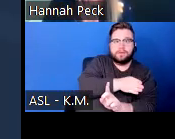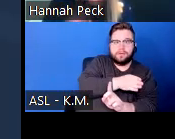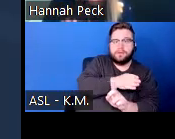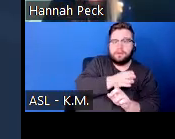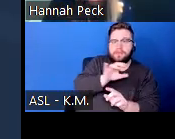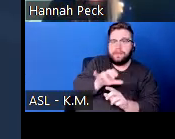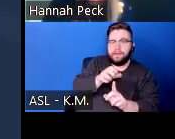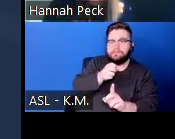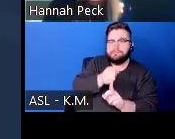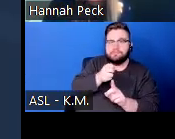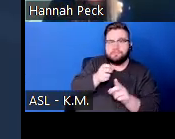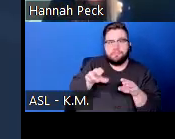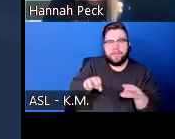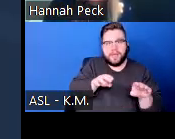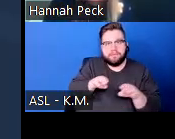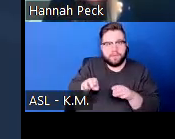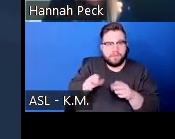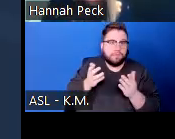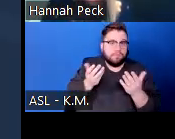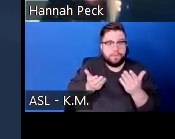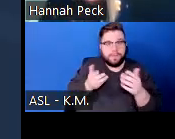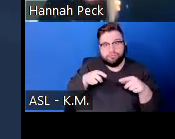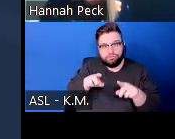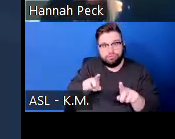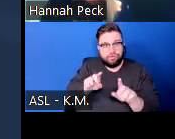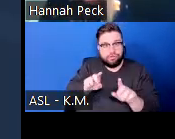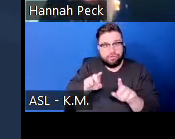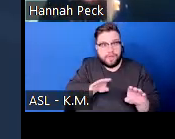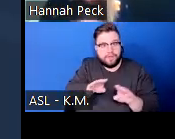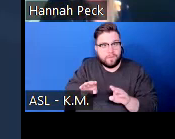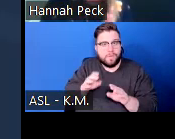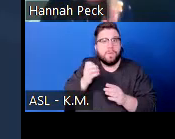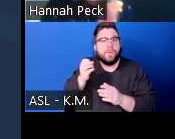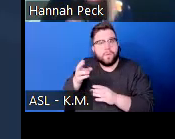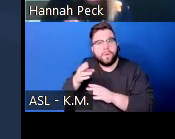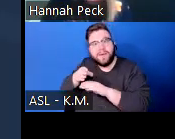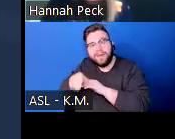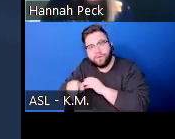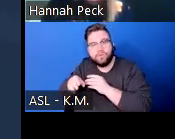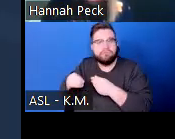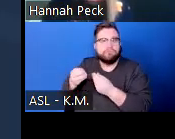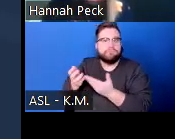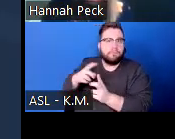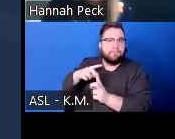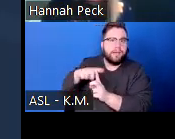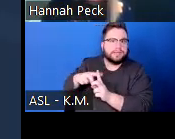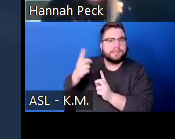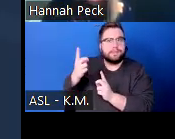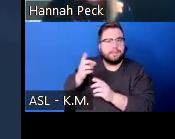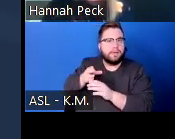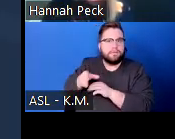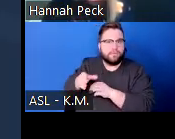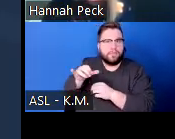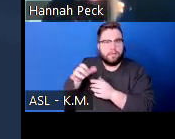or consequences that might be positive for the child. So for example, you could decide to buy different clothing that might be